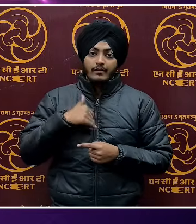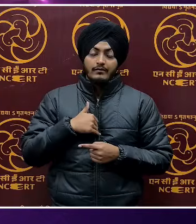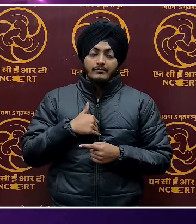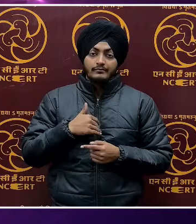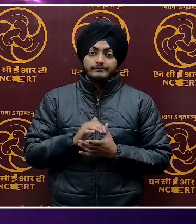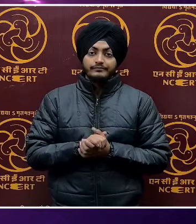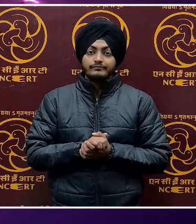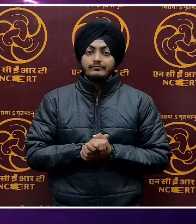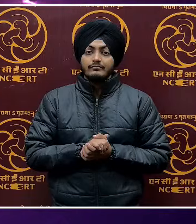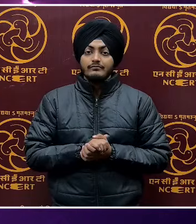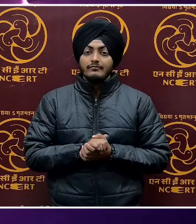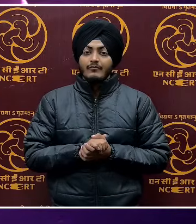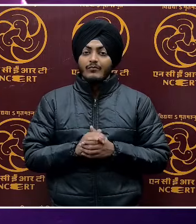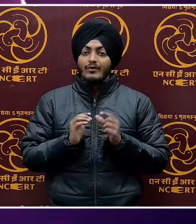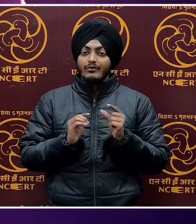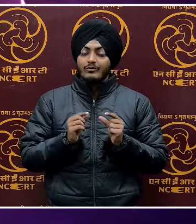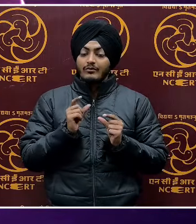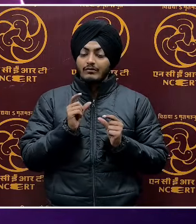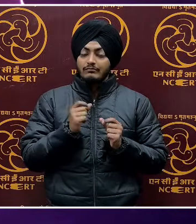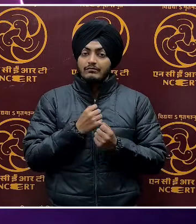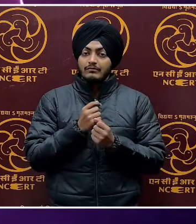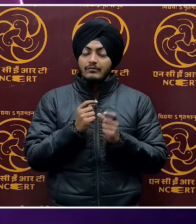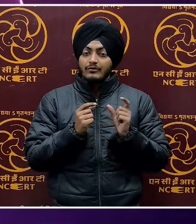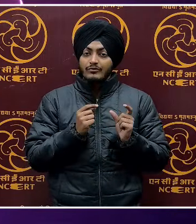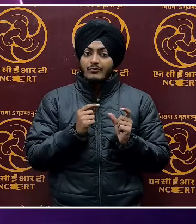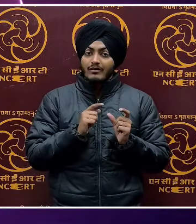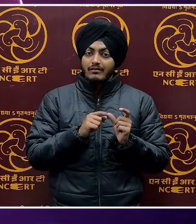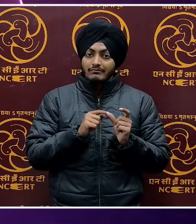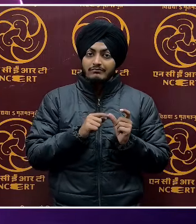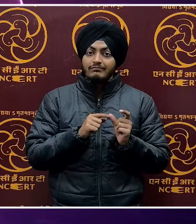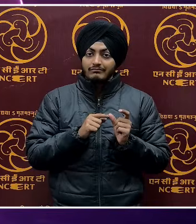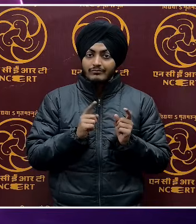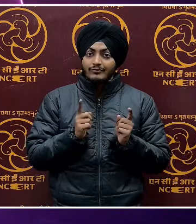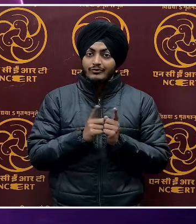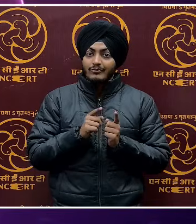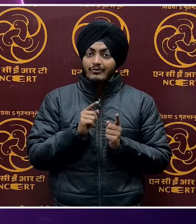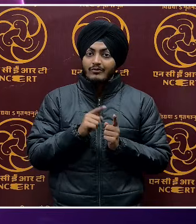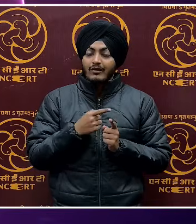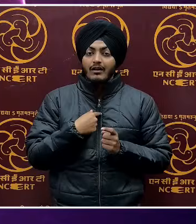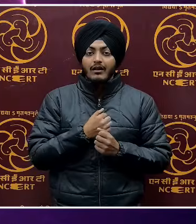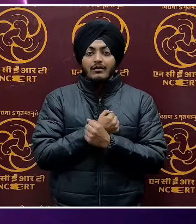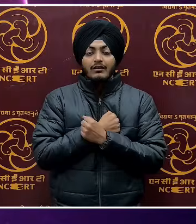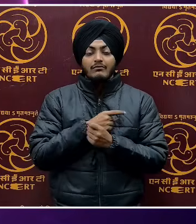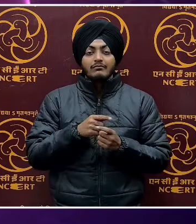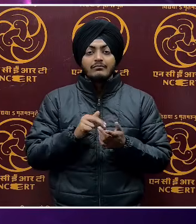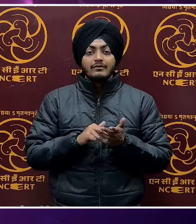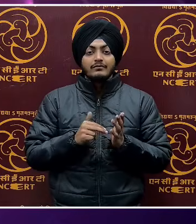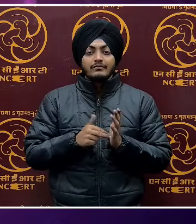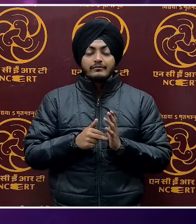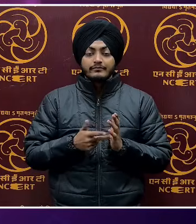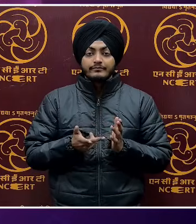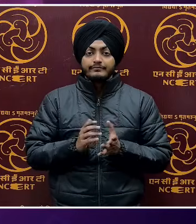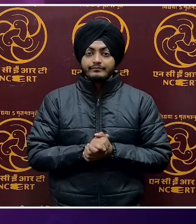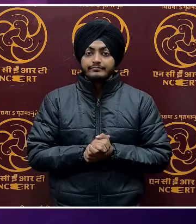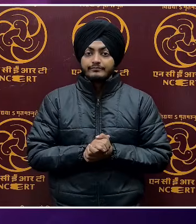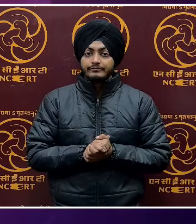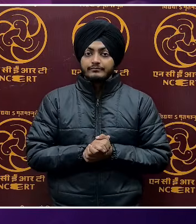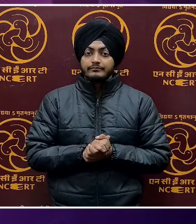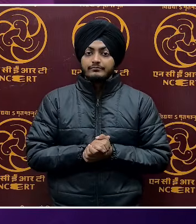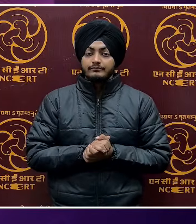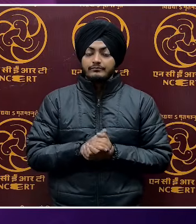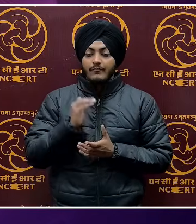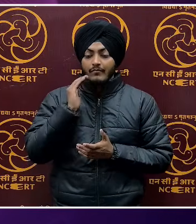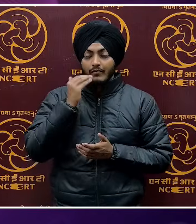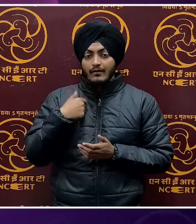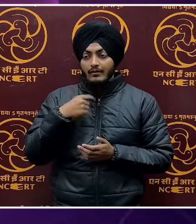of love. Can you think of any example, ma'am? What is little words of love? Love. Oh, well, when you say